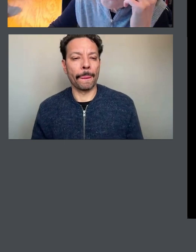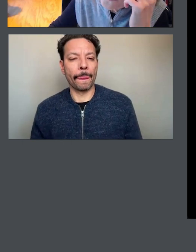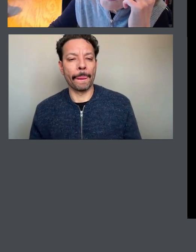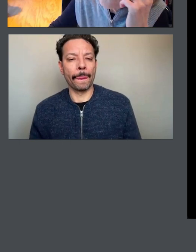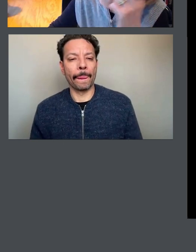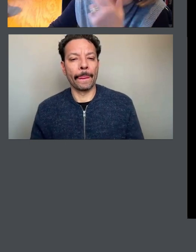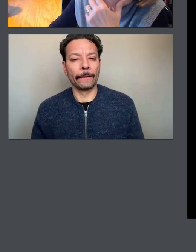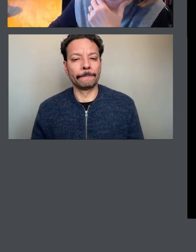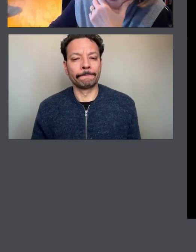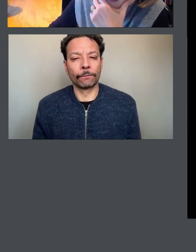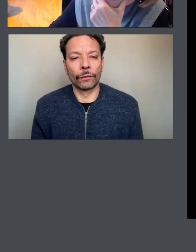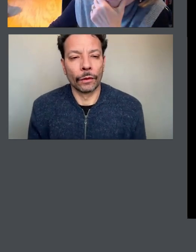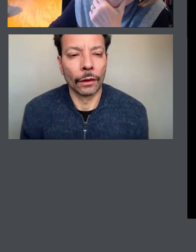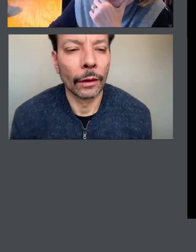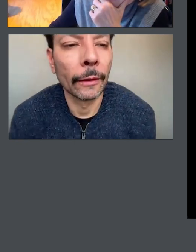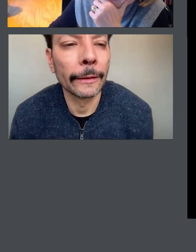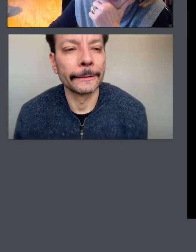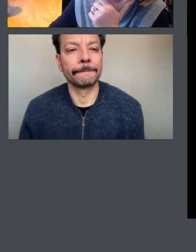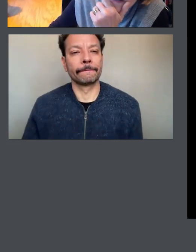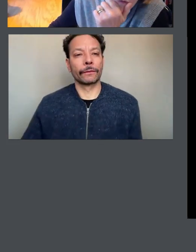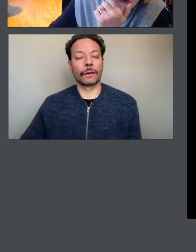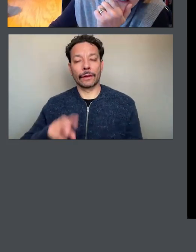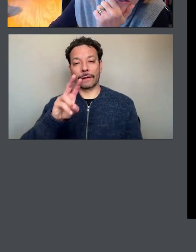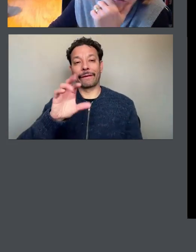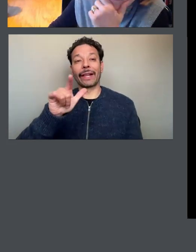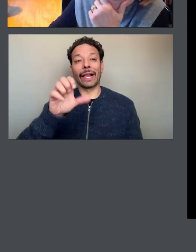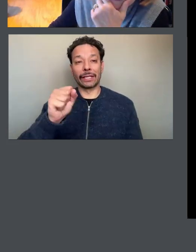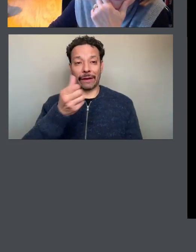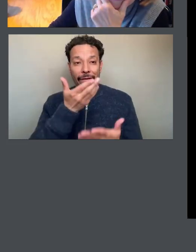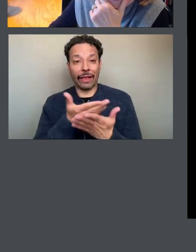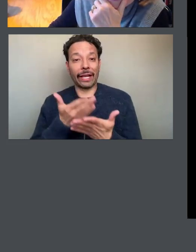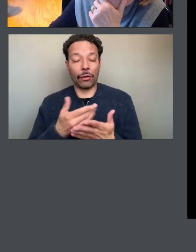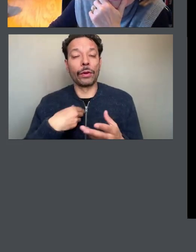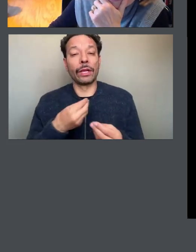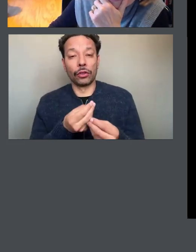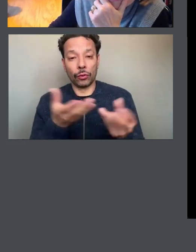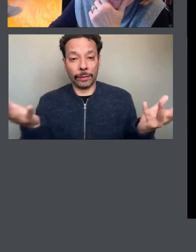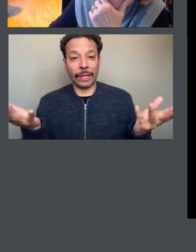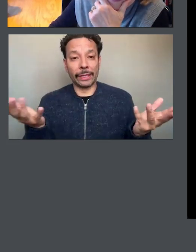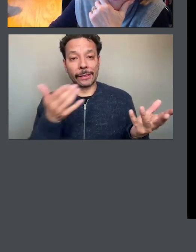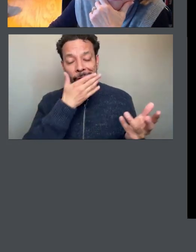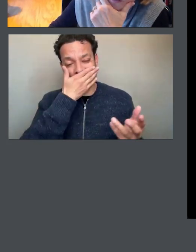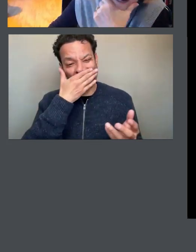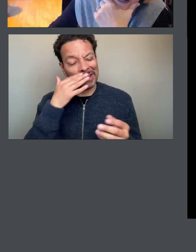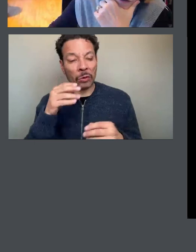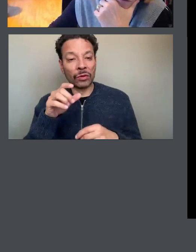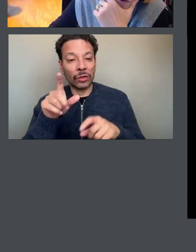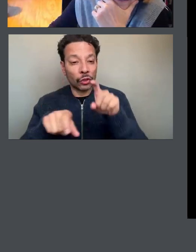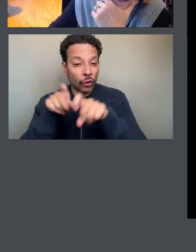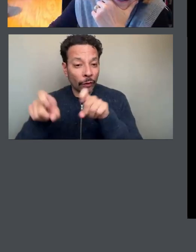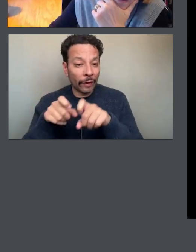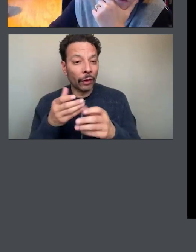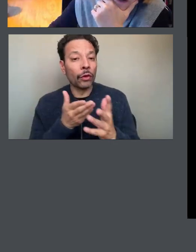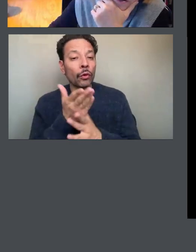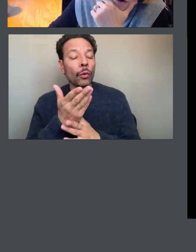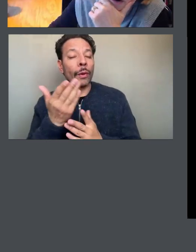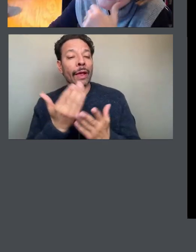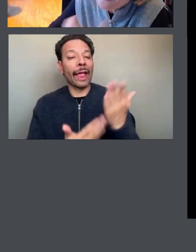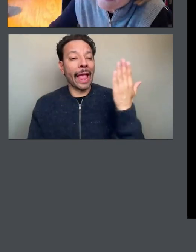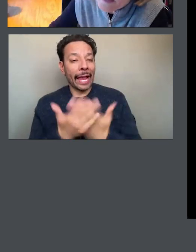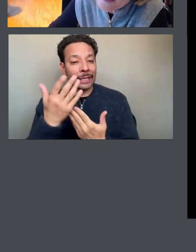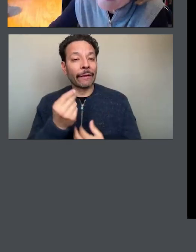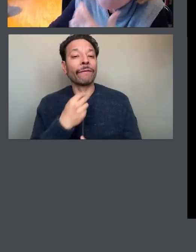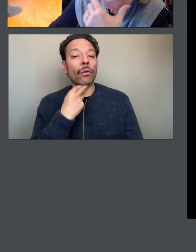So the V-class was validated. We distributed the survey through Hands and Voices. And so